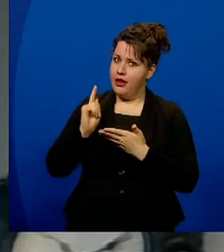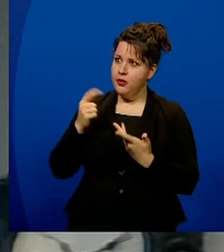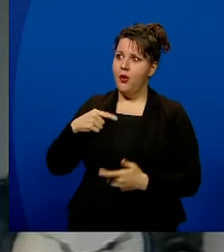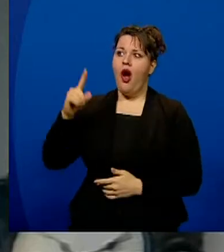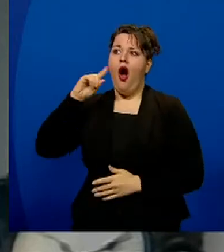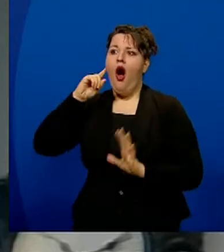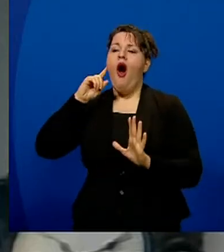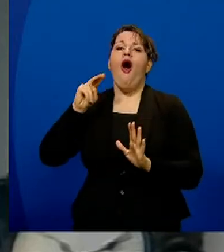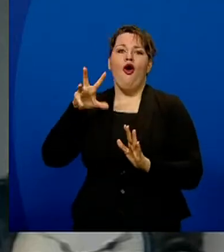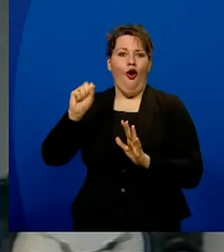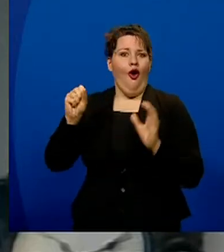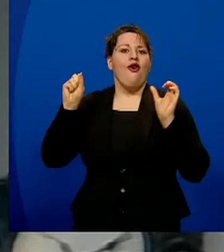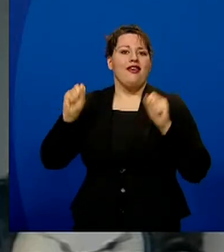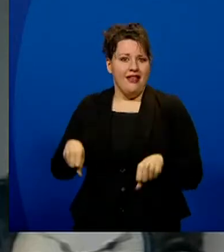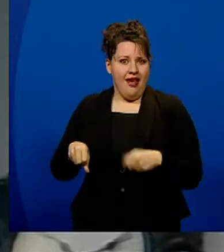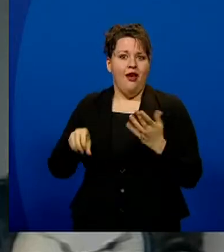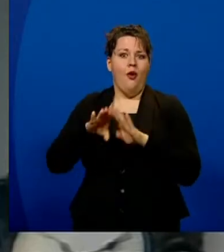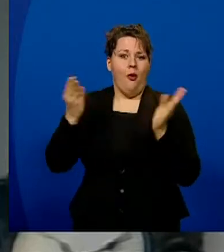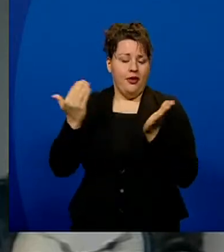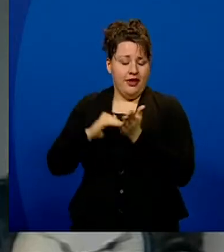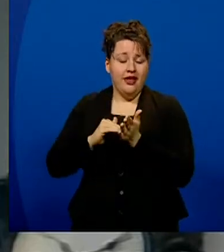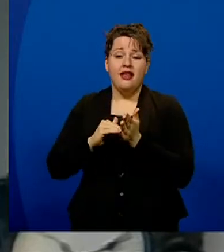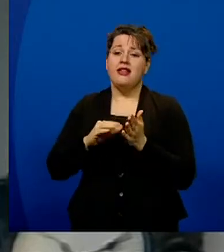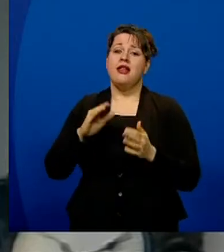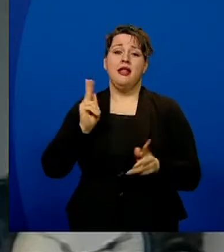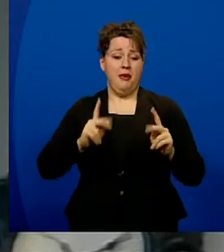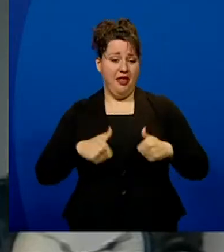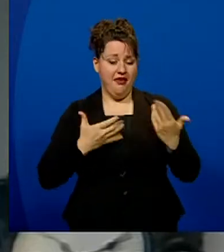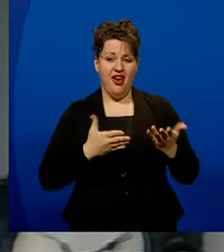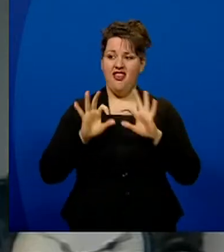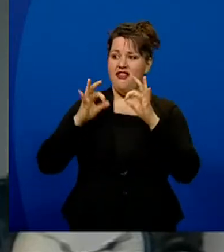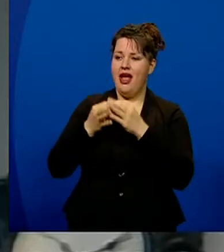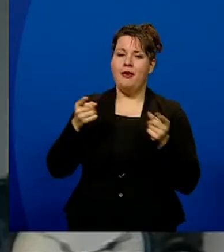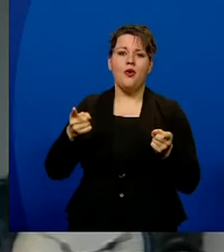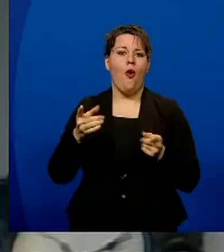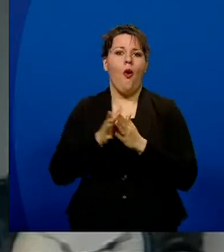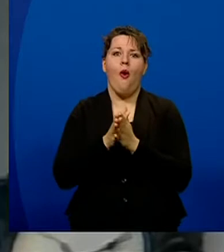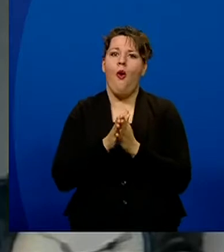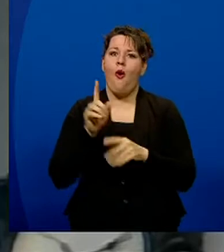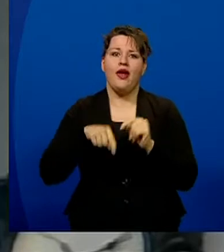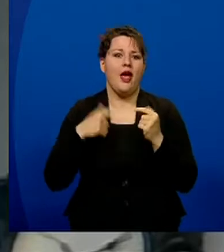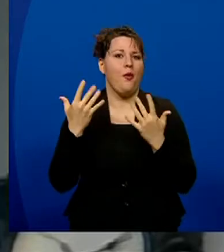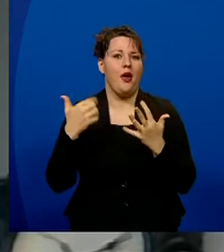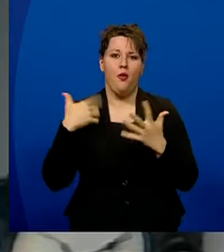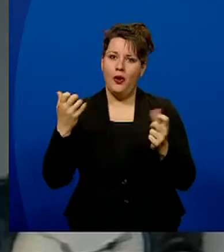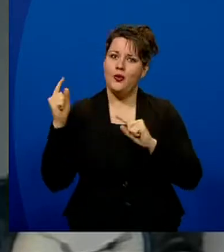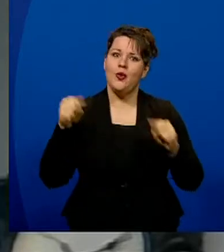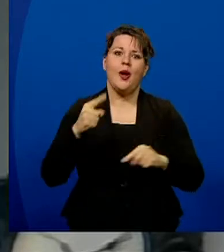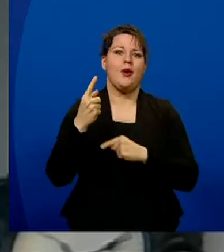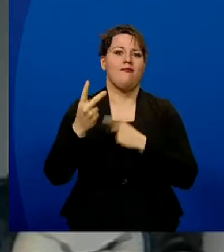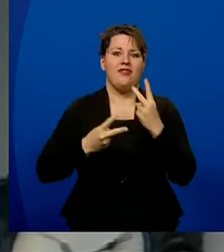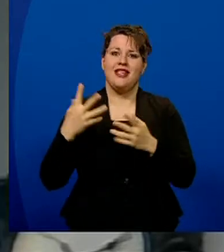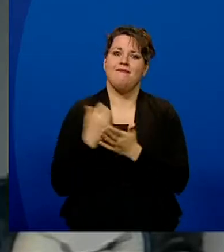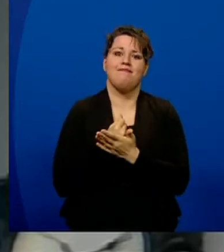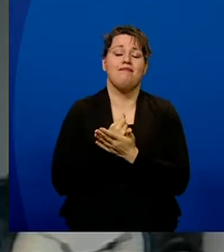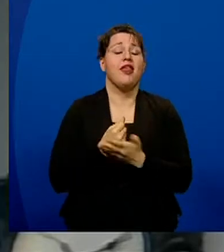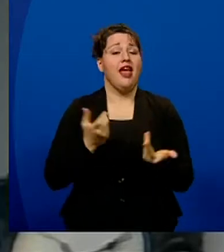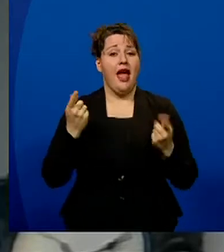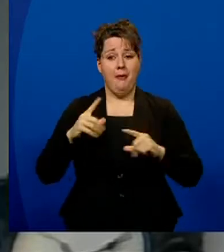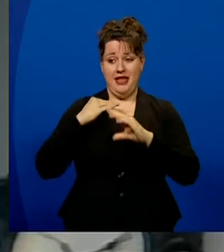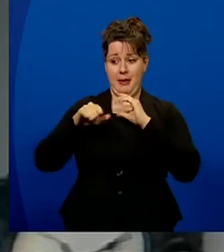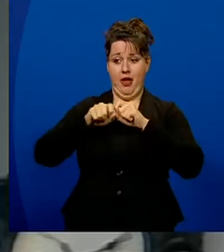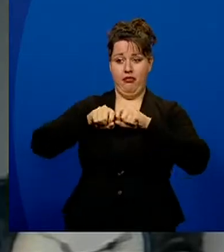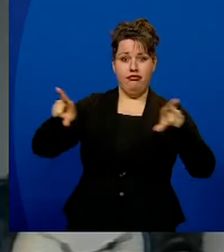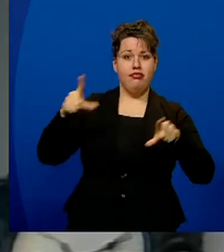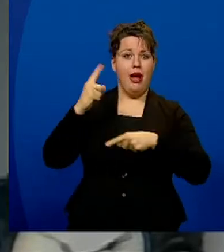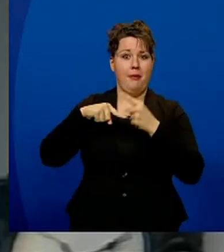the news, we were able to open up again. Our residents and families could not wait to come in and visit. Once the email went out about